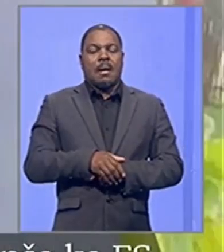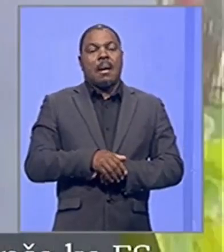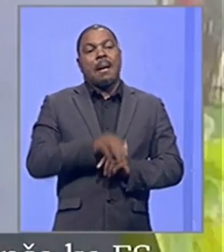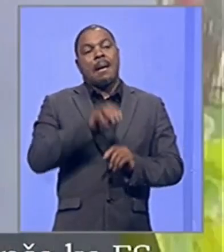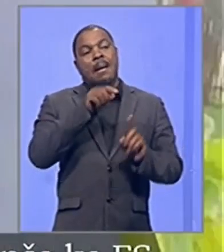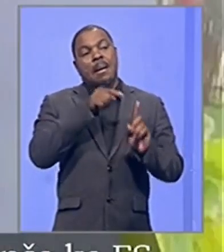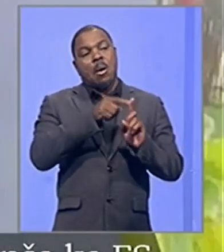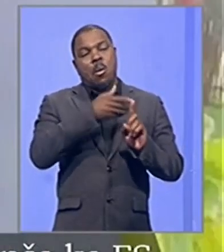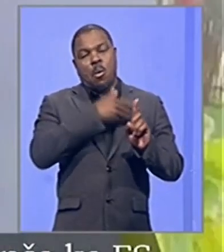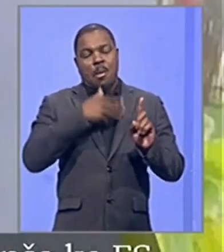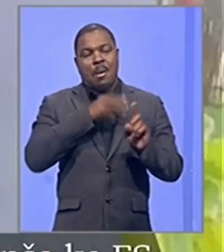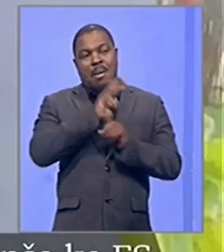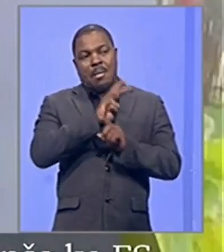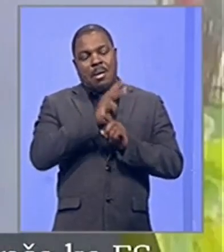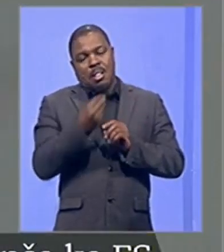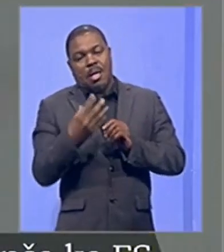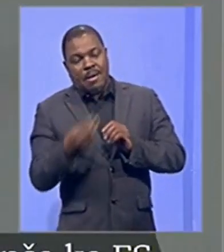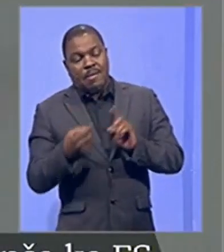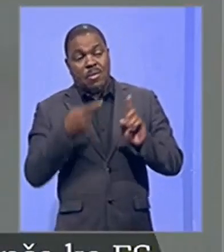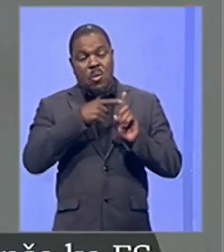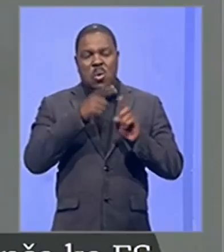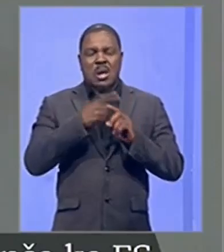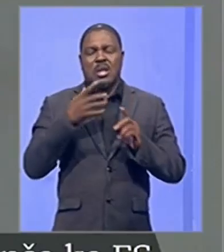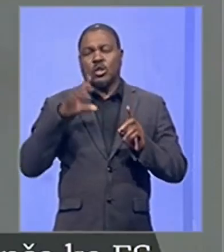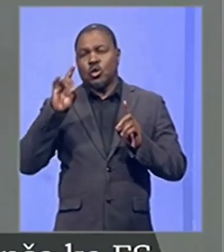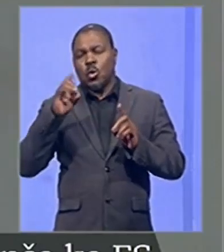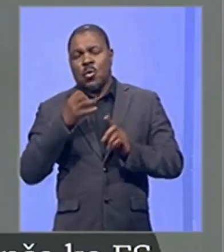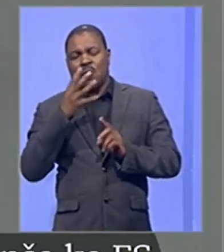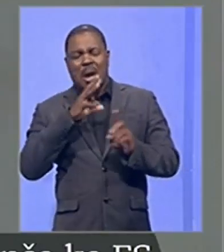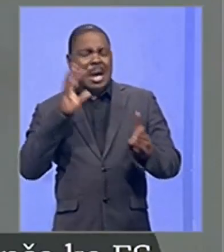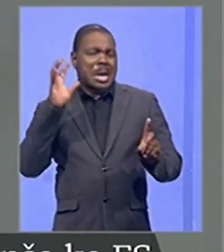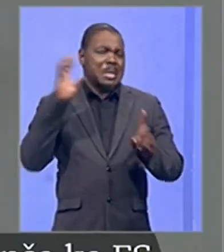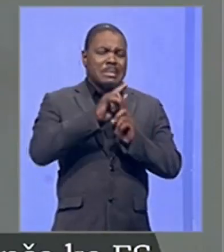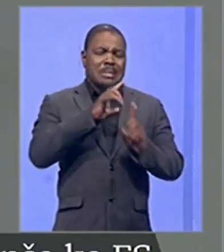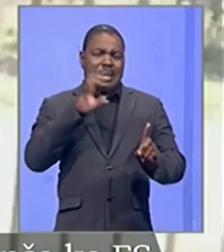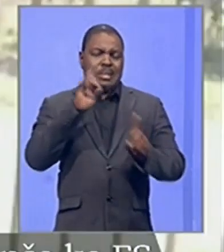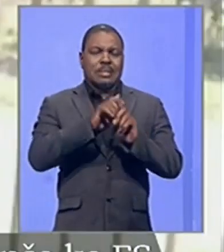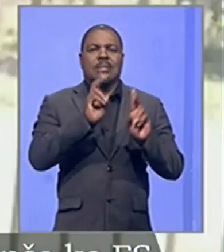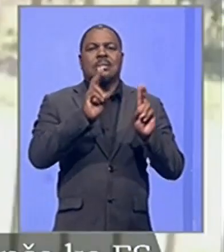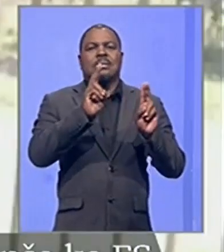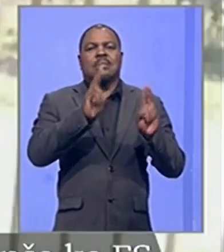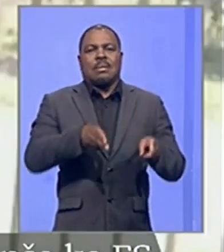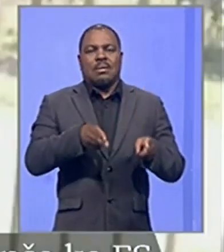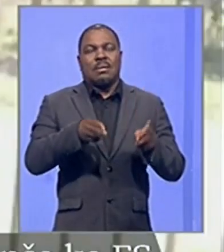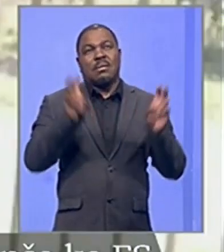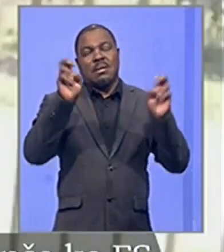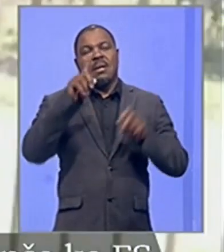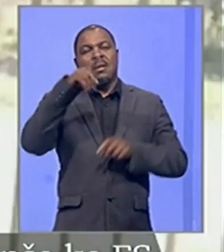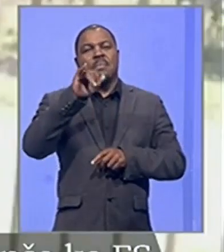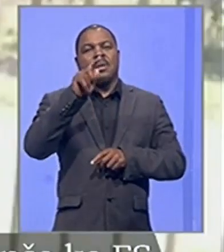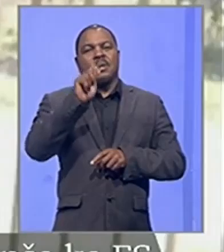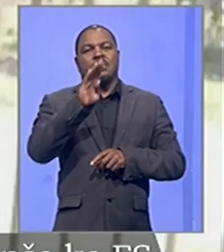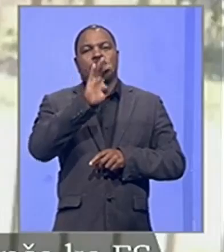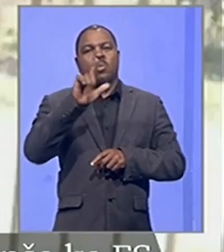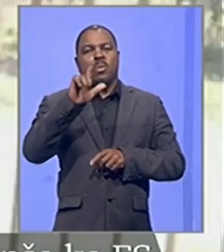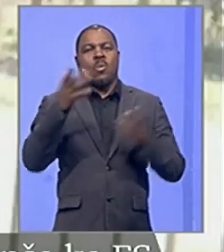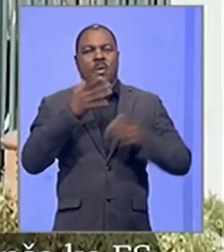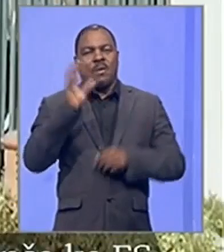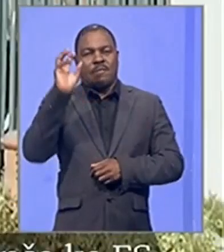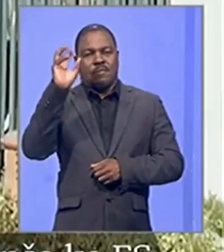Mmagongwana o hlasetšwe go fihlela a neela moya ke dimpša tša mabelete goba di-pitbull ka Bloemfontein,